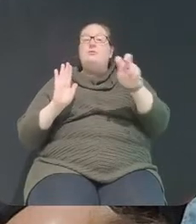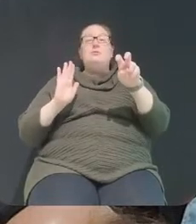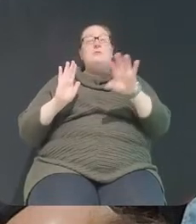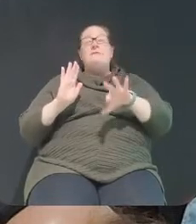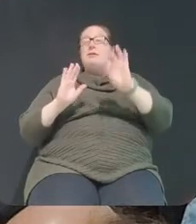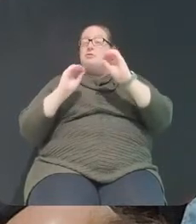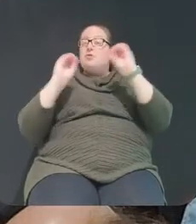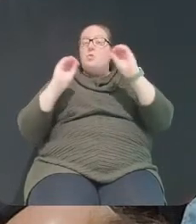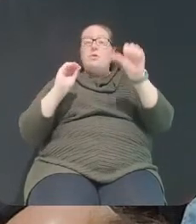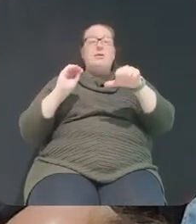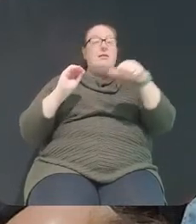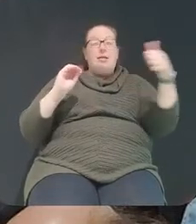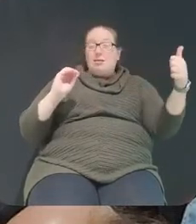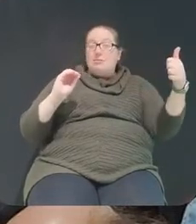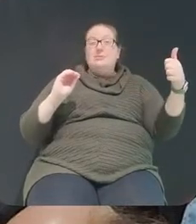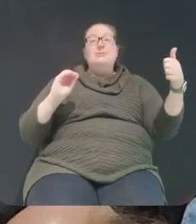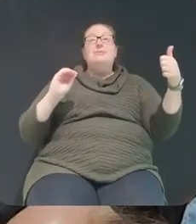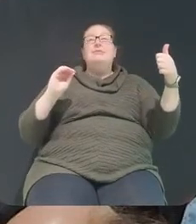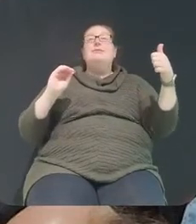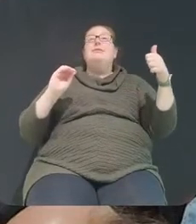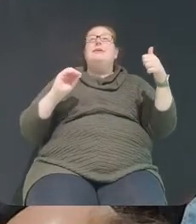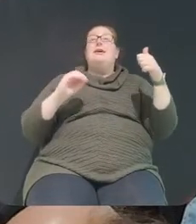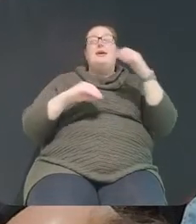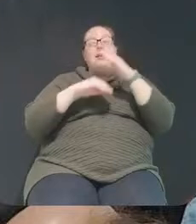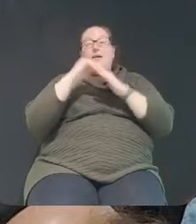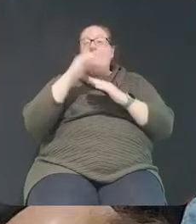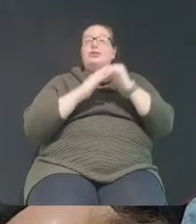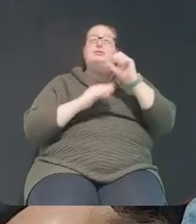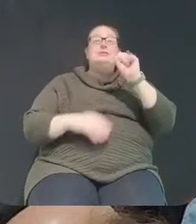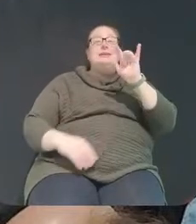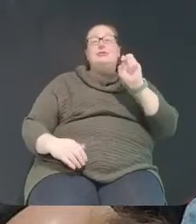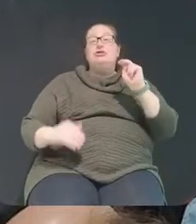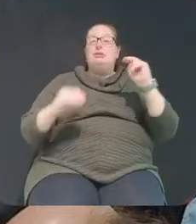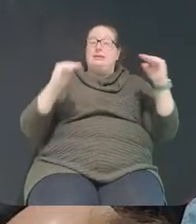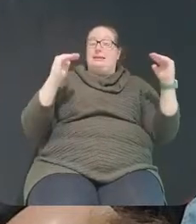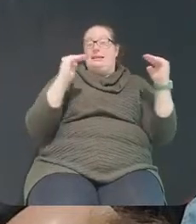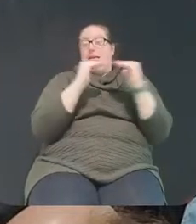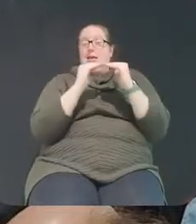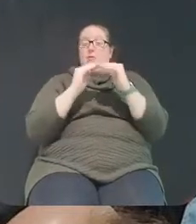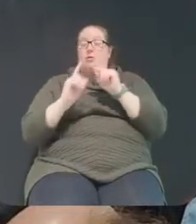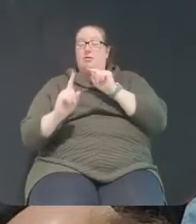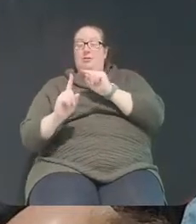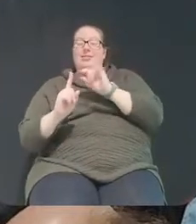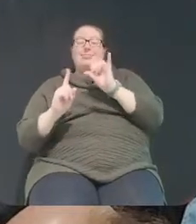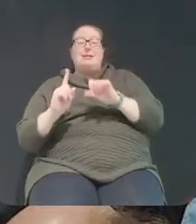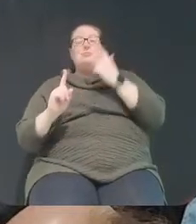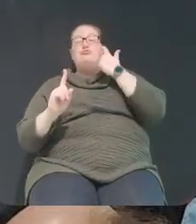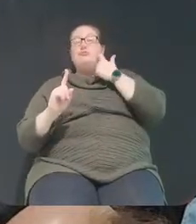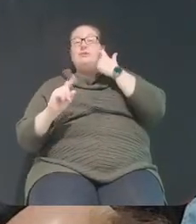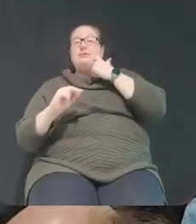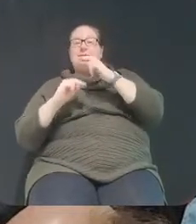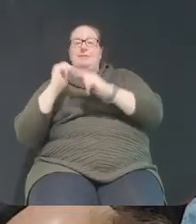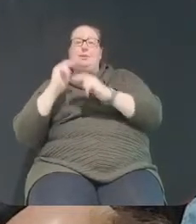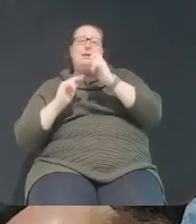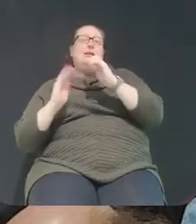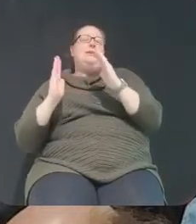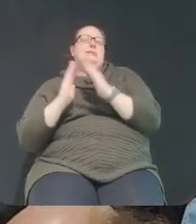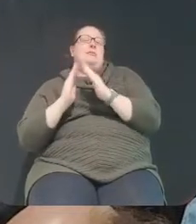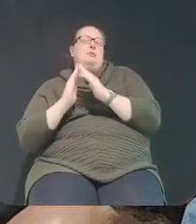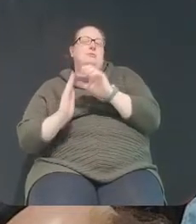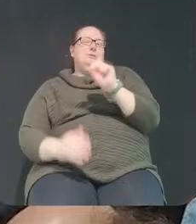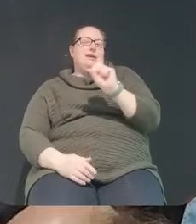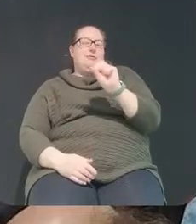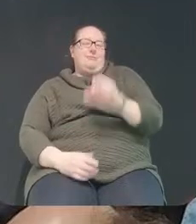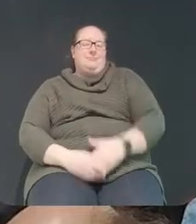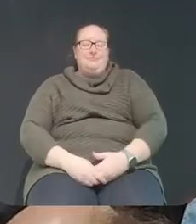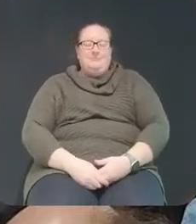Hemisphere a subsurface public comfort station equal in character to that which has been recently completed in the downtown district of